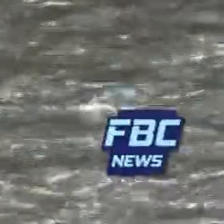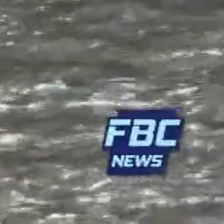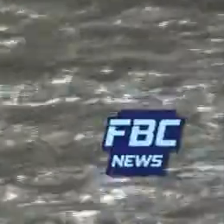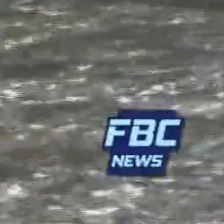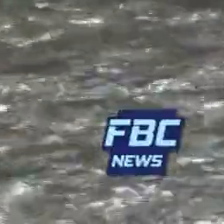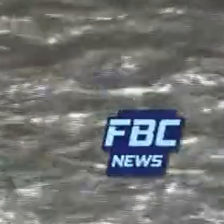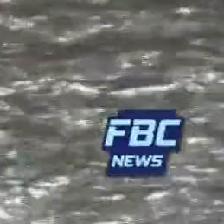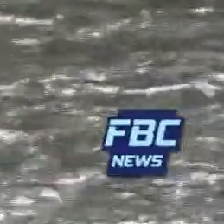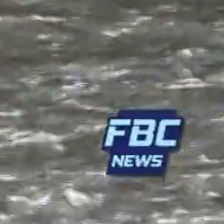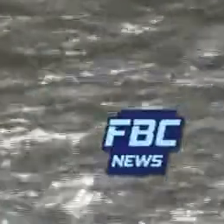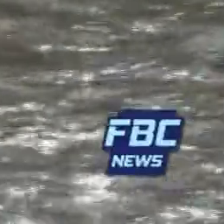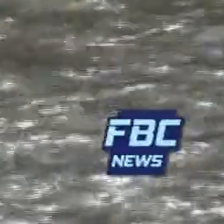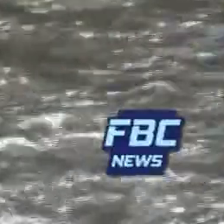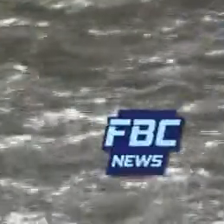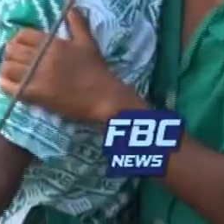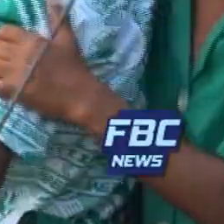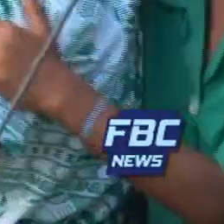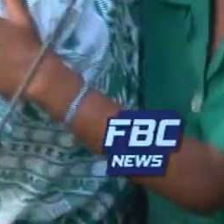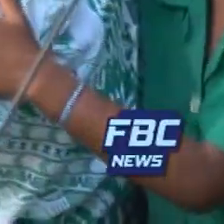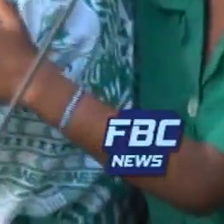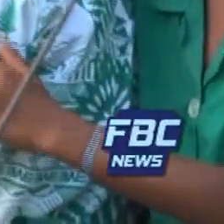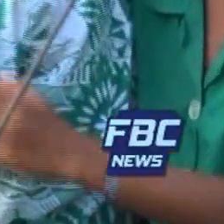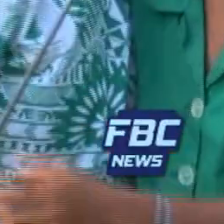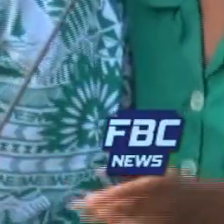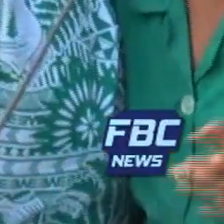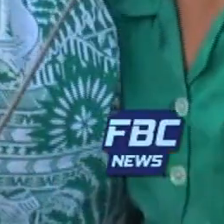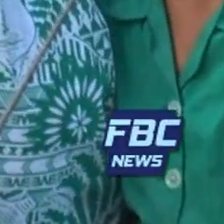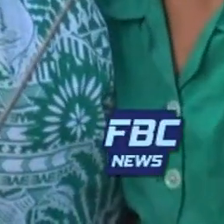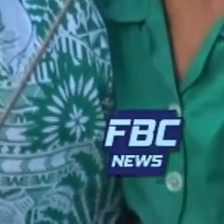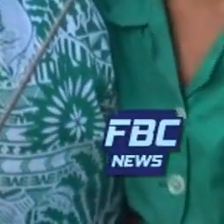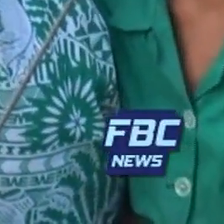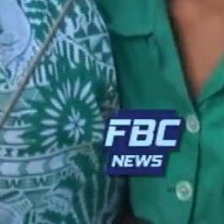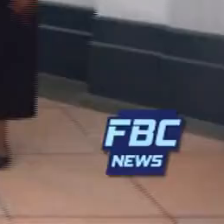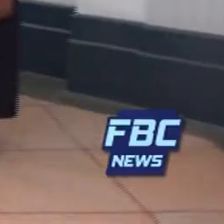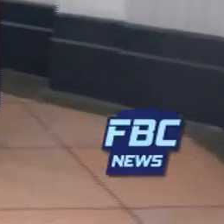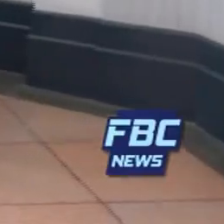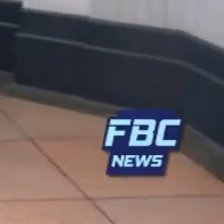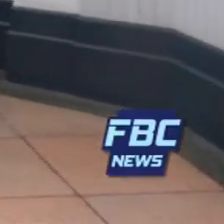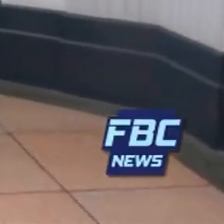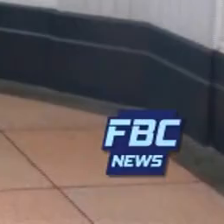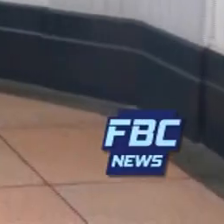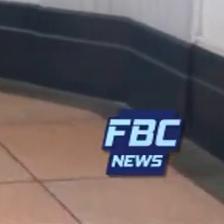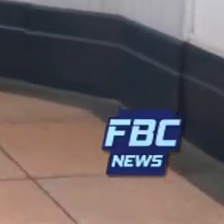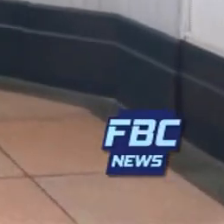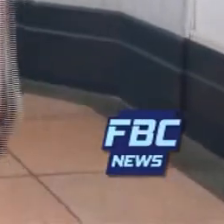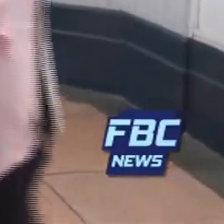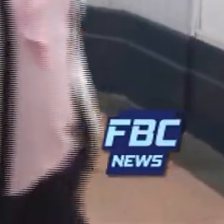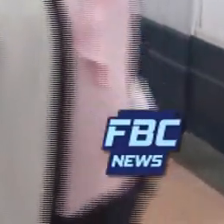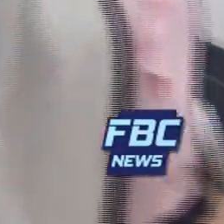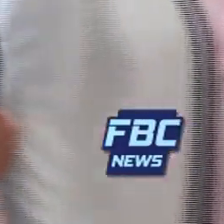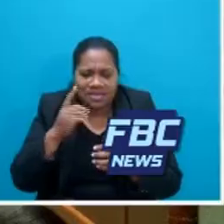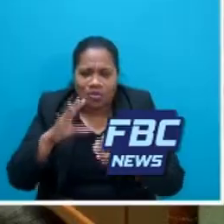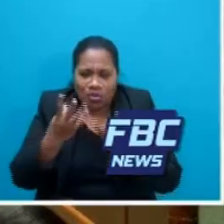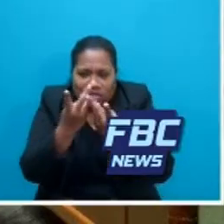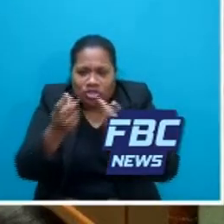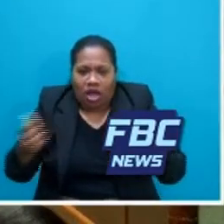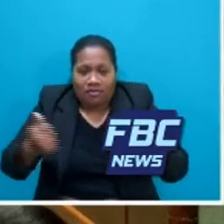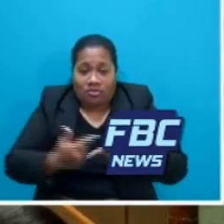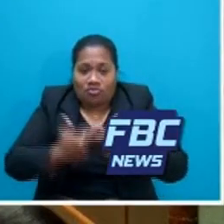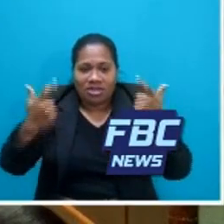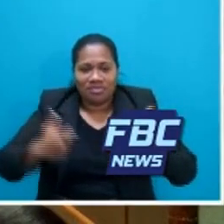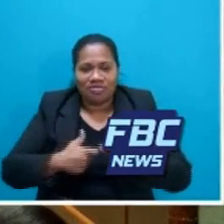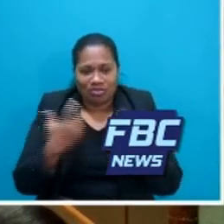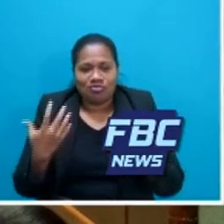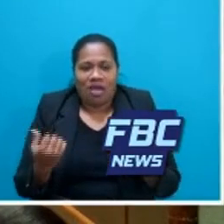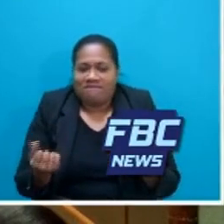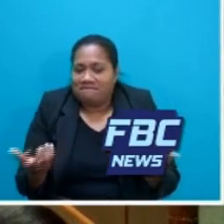young Fijians was also mentioned. The Prime Minister says these same citizens want more from national leaders. Young Fijians don't